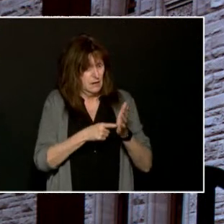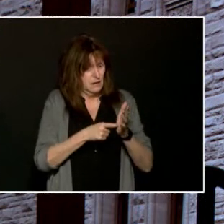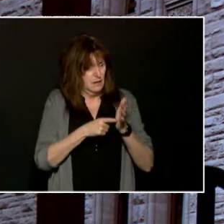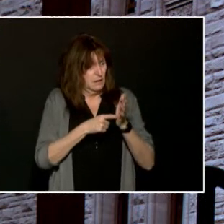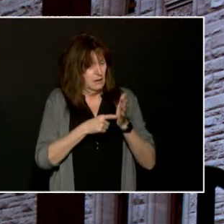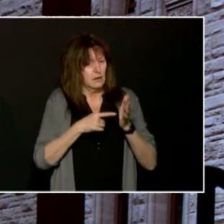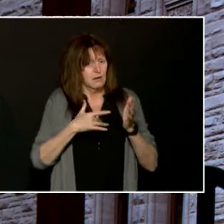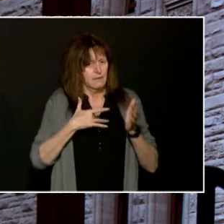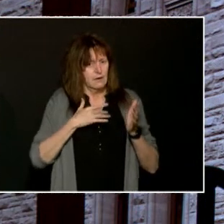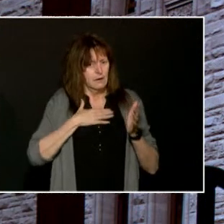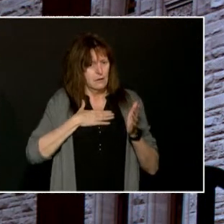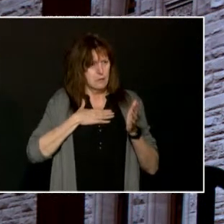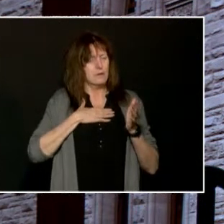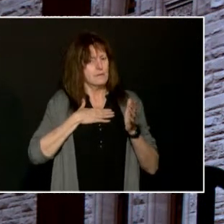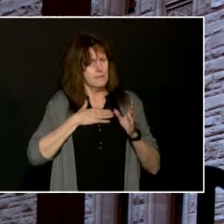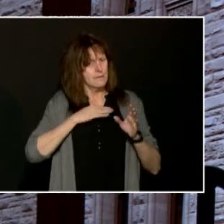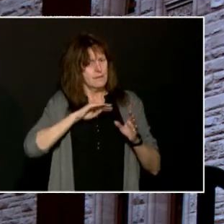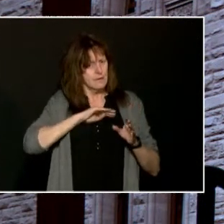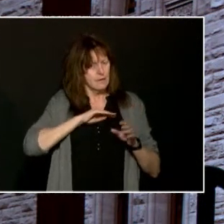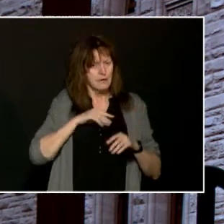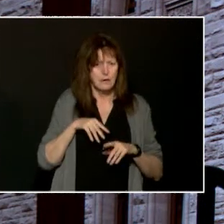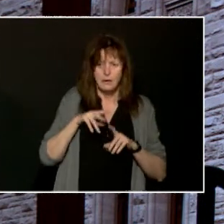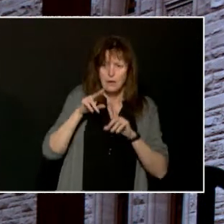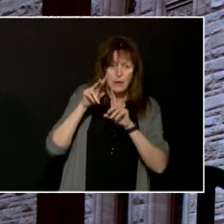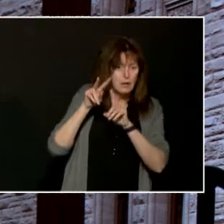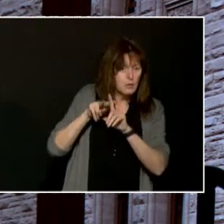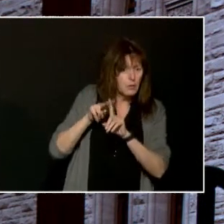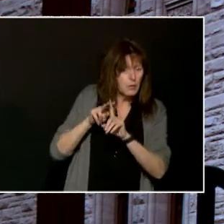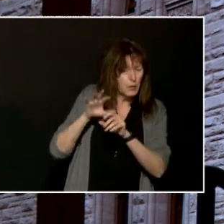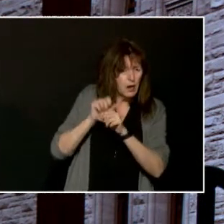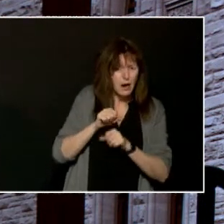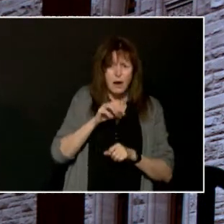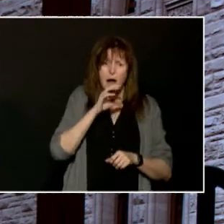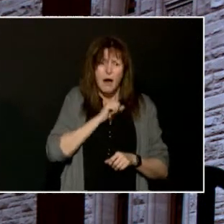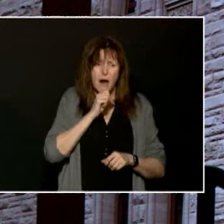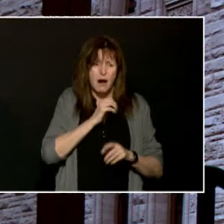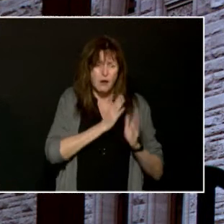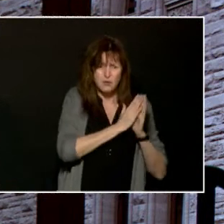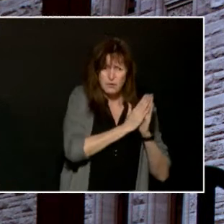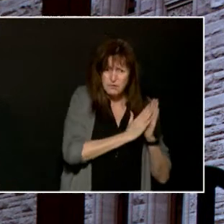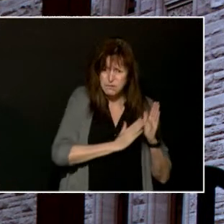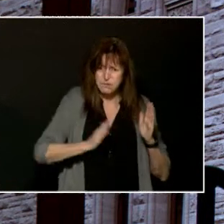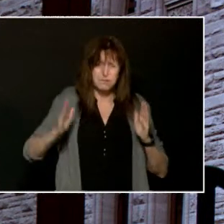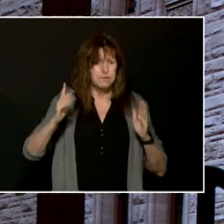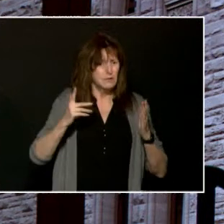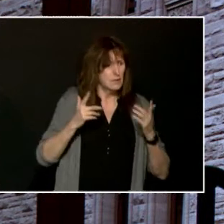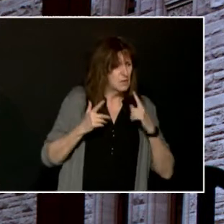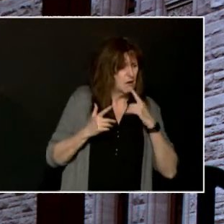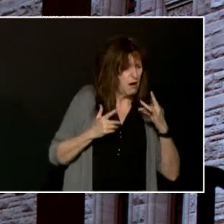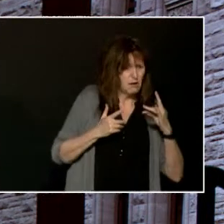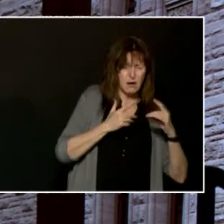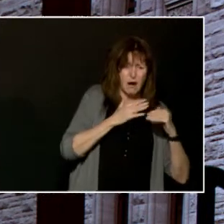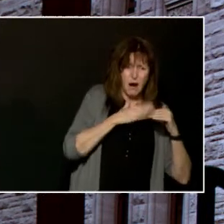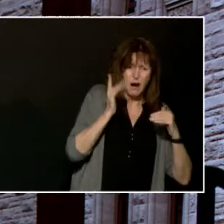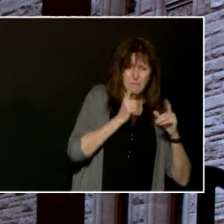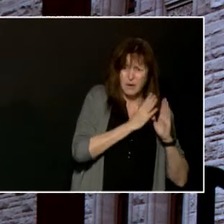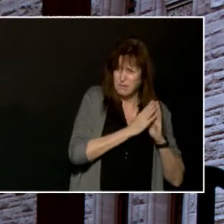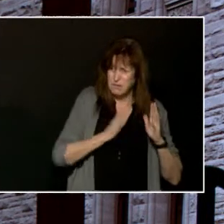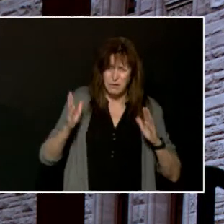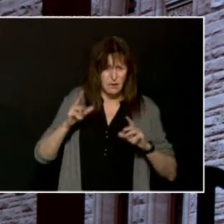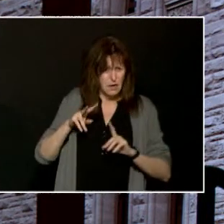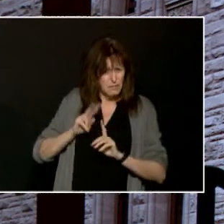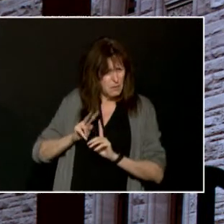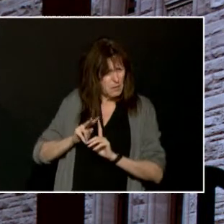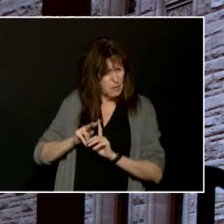bookings, as we drop the age categories down to all adults now 18 plus, and as Dr. Brown has alluded to, we have also moved down in some areas to doing our